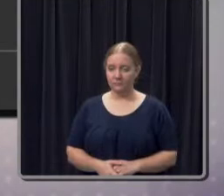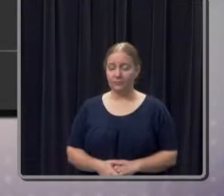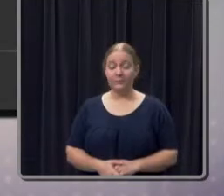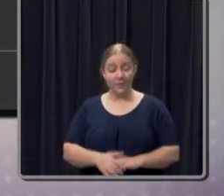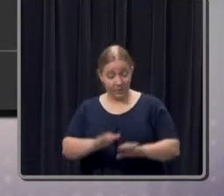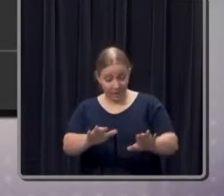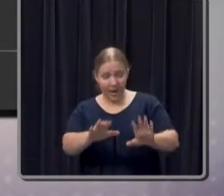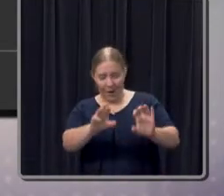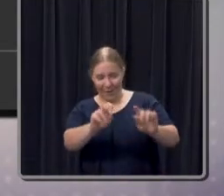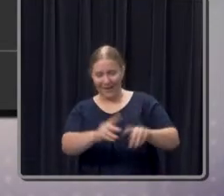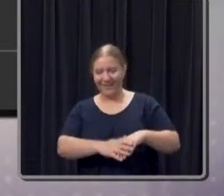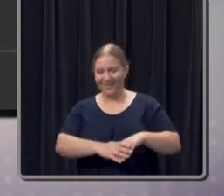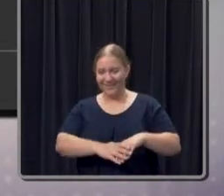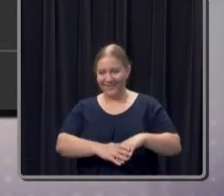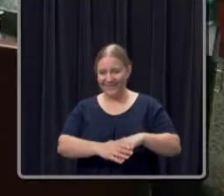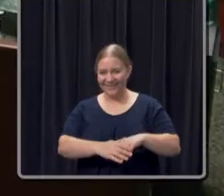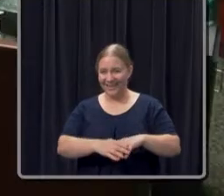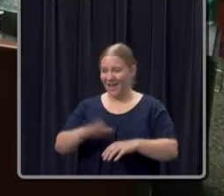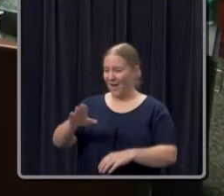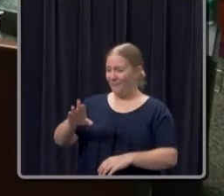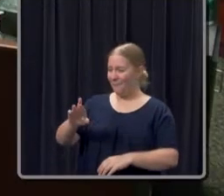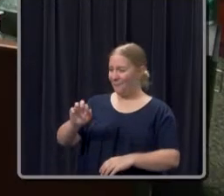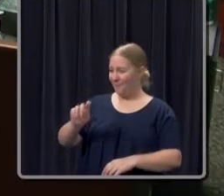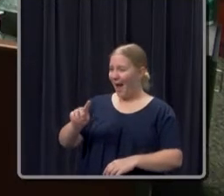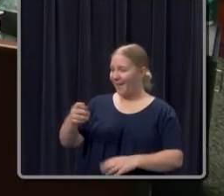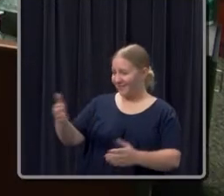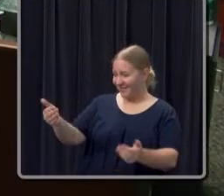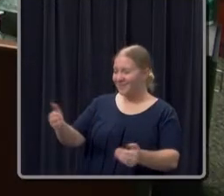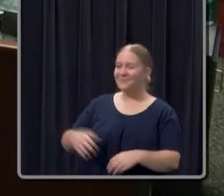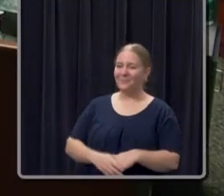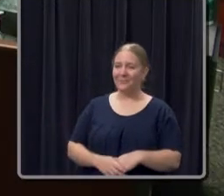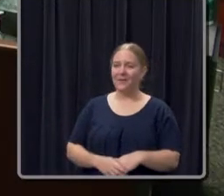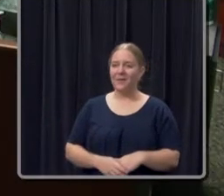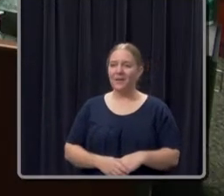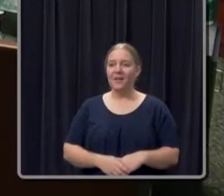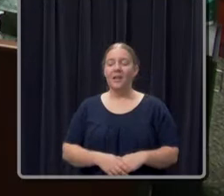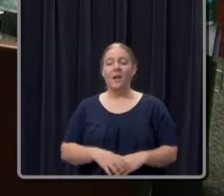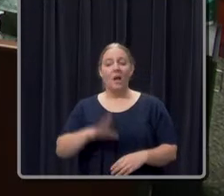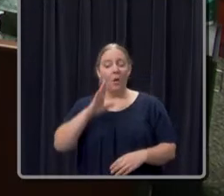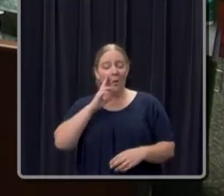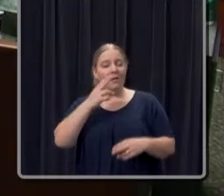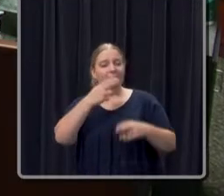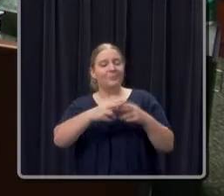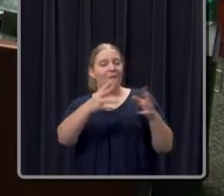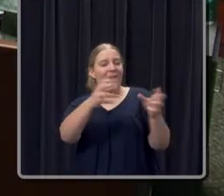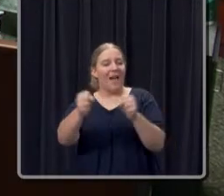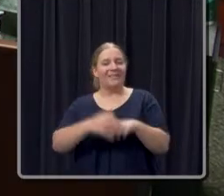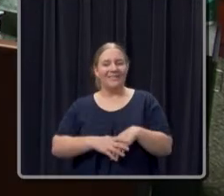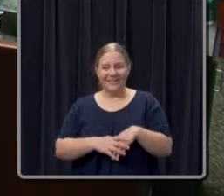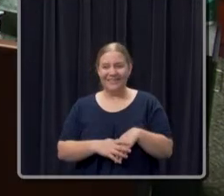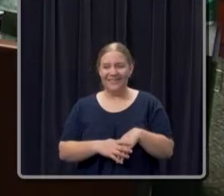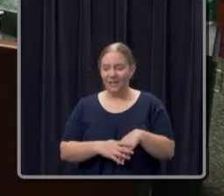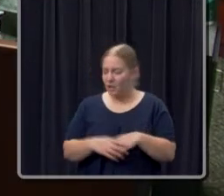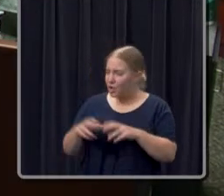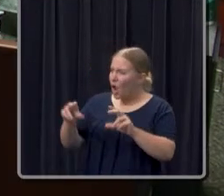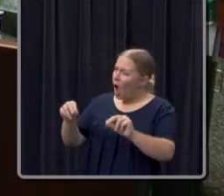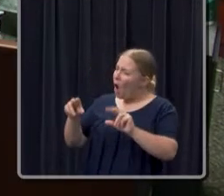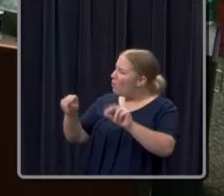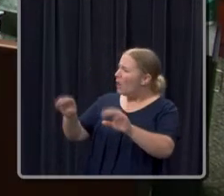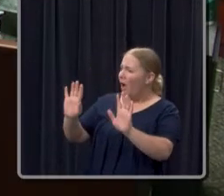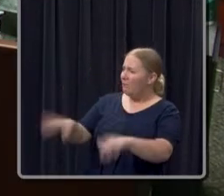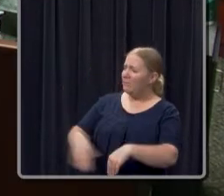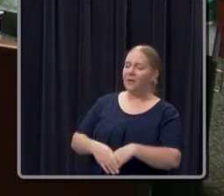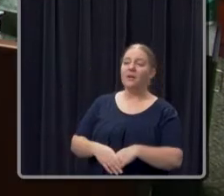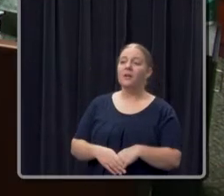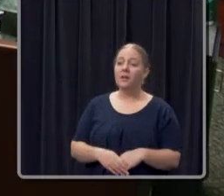Okay. Brad wants to go. Brad wants to go. Go, Brad. Go, Brad. Mr. Boyd? I'm going to make it quick. No, you're good. No, it's